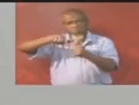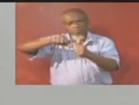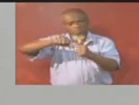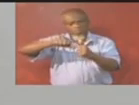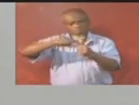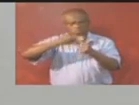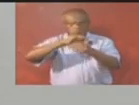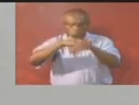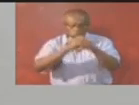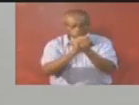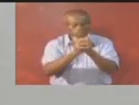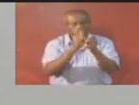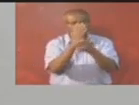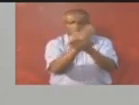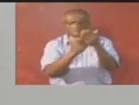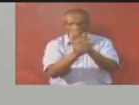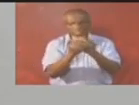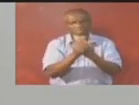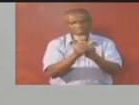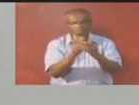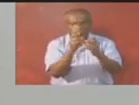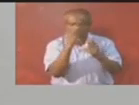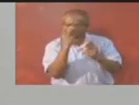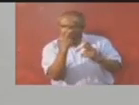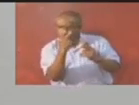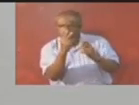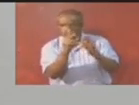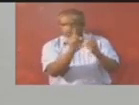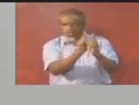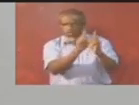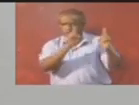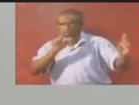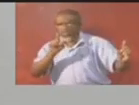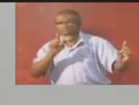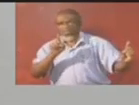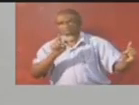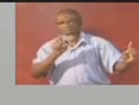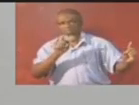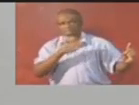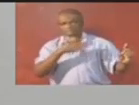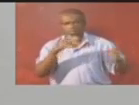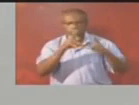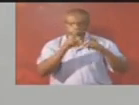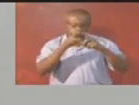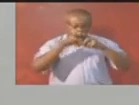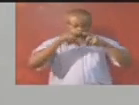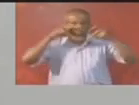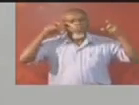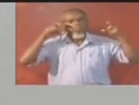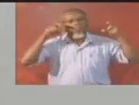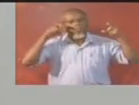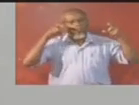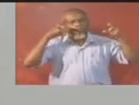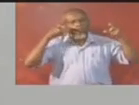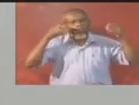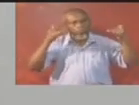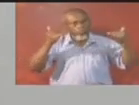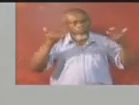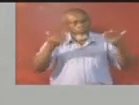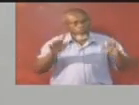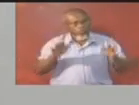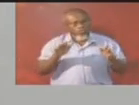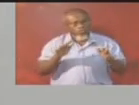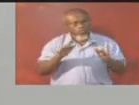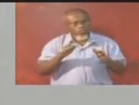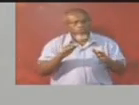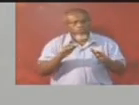hands, watch your distance from others, and wear your mask. We close with the words of Dr. Leroy